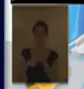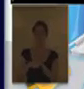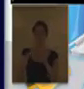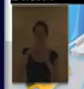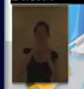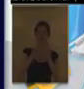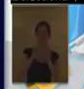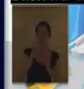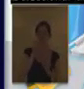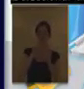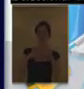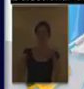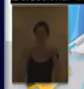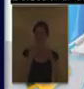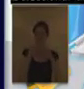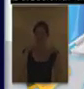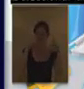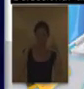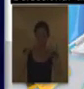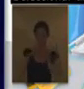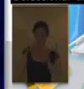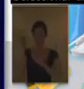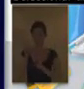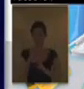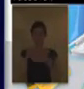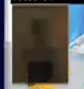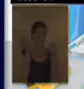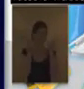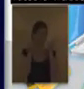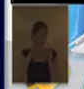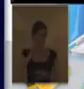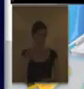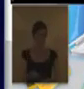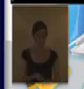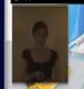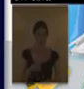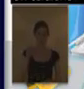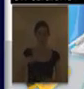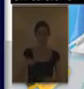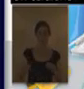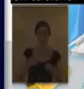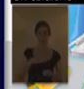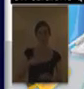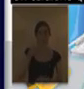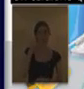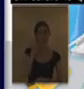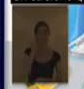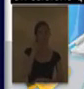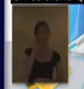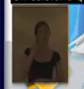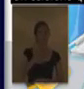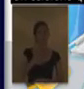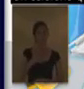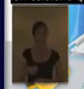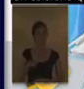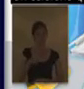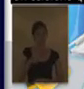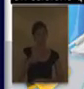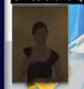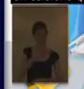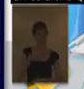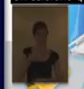navigate and choose videos, photos, or different tracks can be chosen. A telephone, so you can